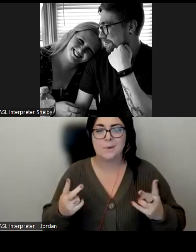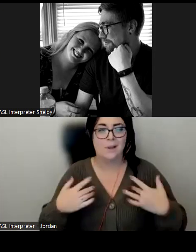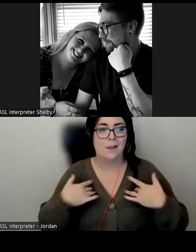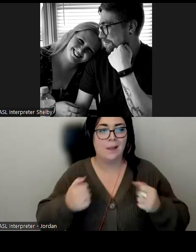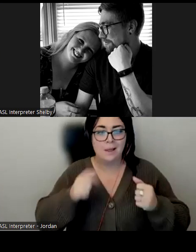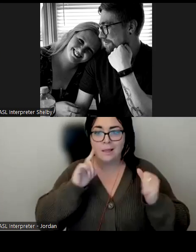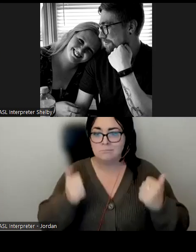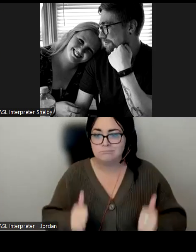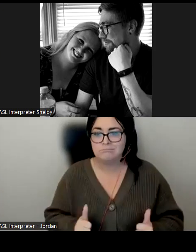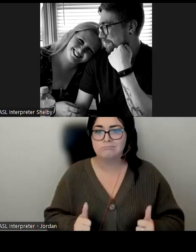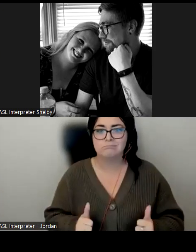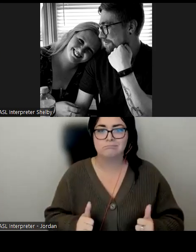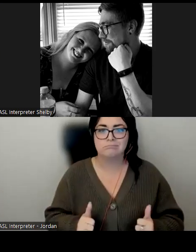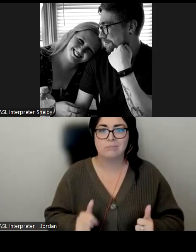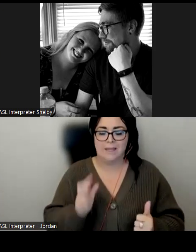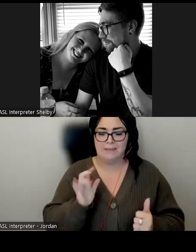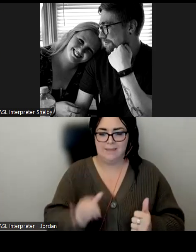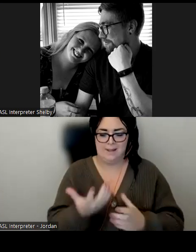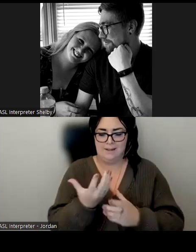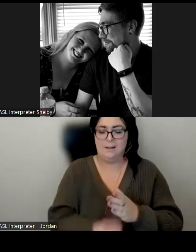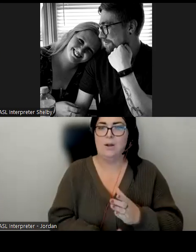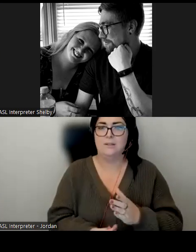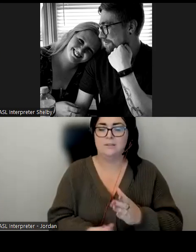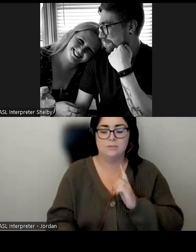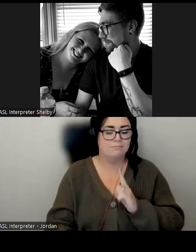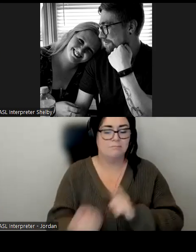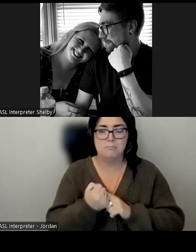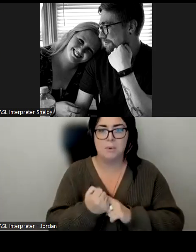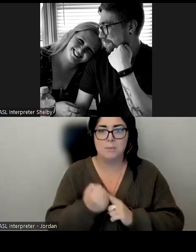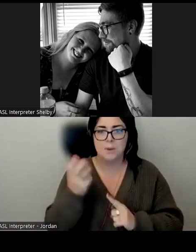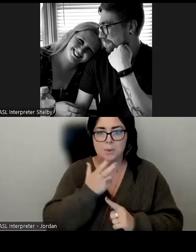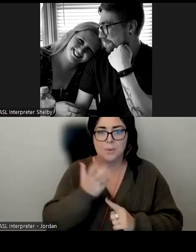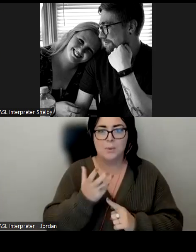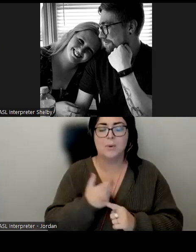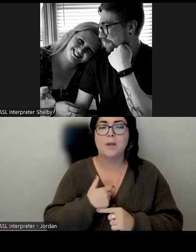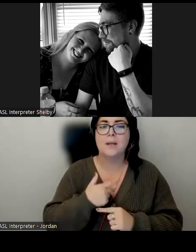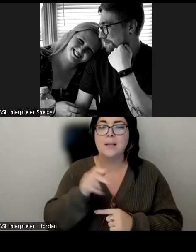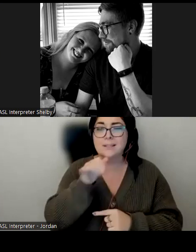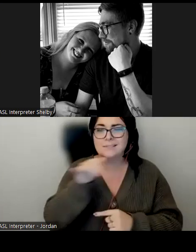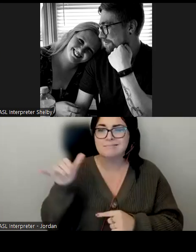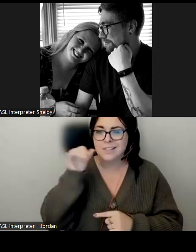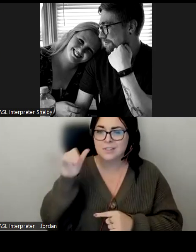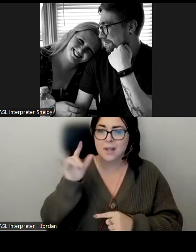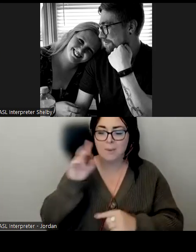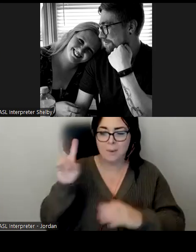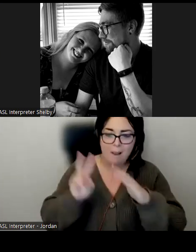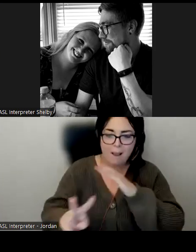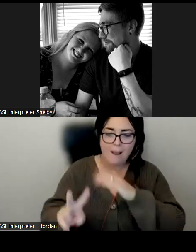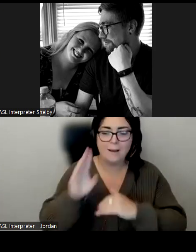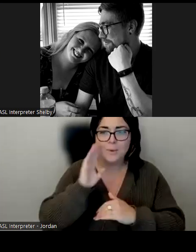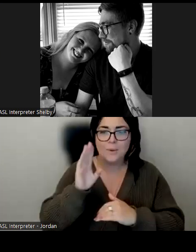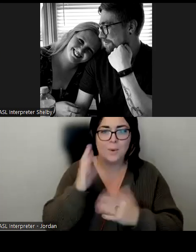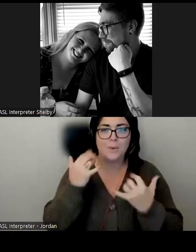in some ways they shatter our world, because what was predictable yesterday and familiar is gone